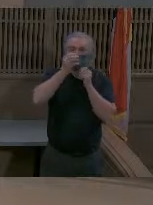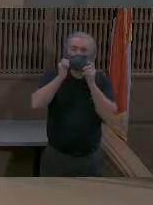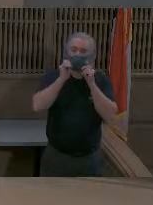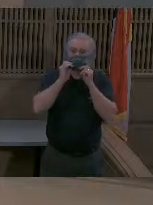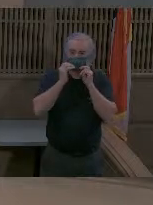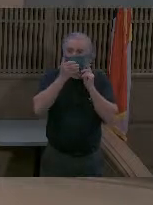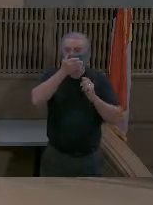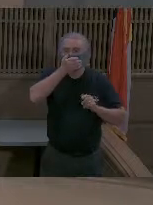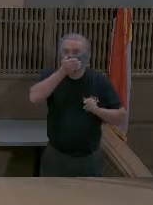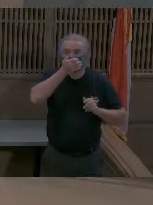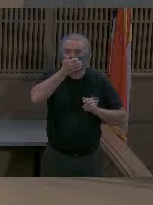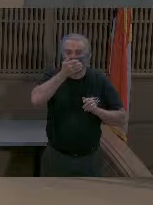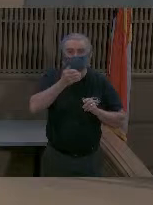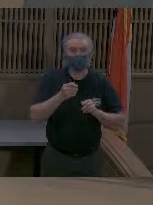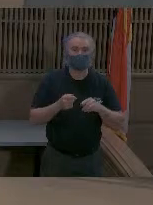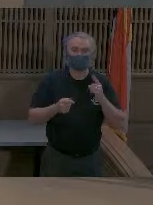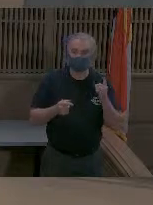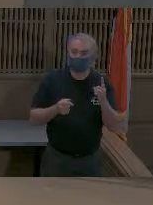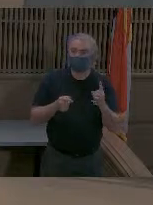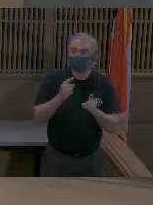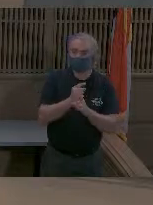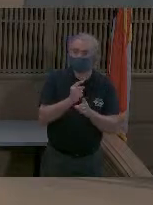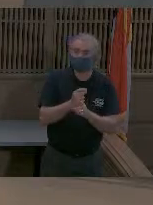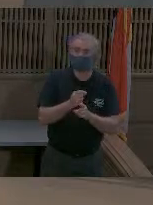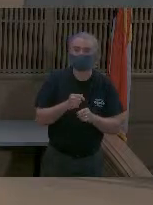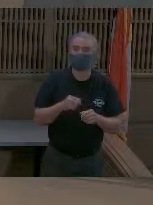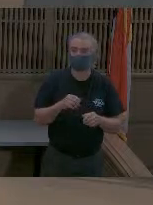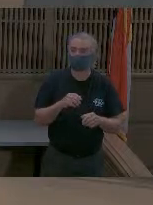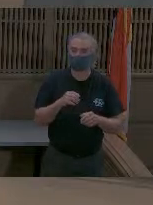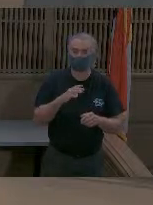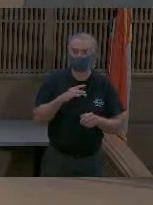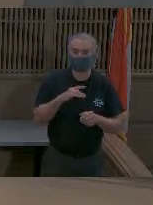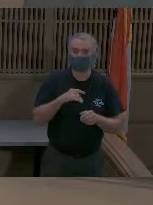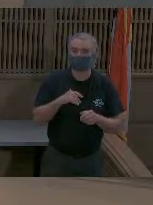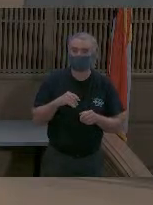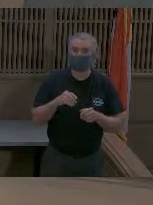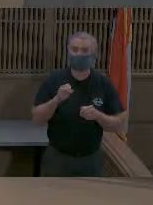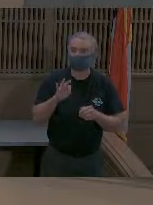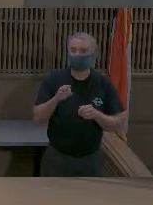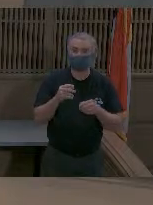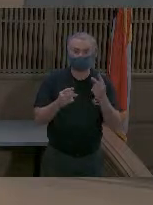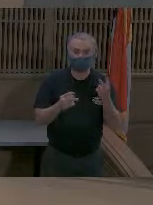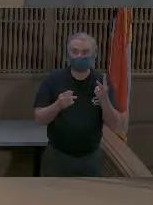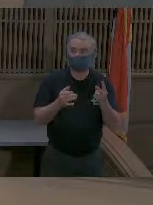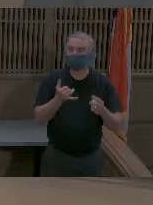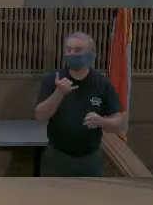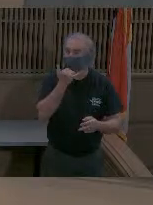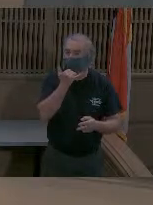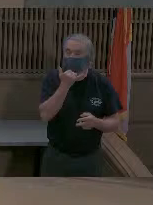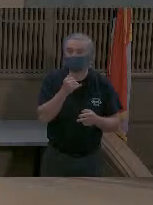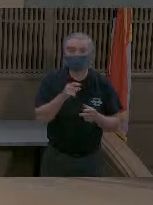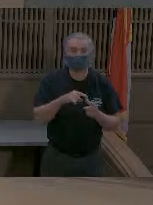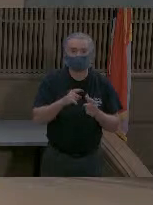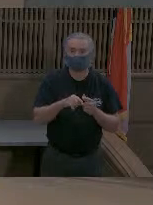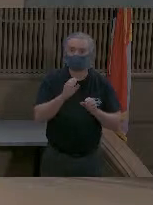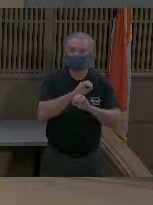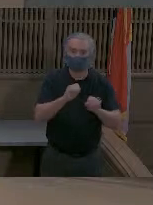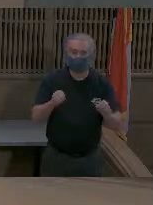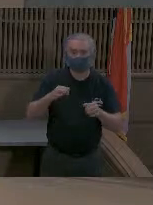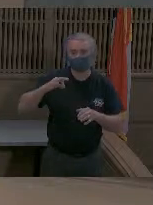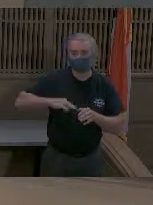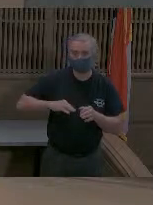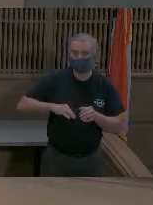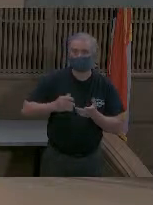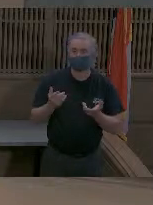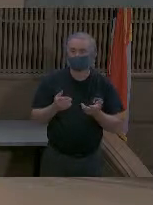also would like to tell you that if you're probably gonna wear 2 masks, they probably should be 2 different type of masks if you're gonna get the maximum benefit. But if you have